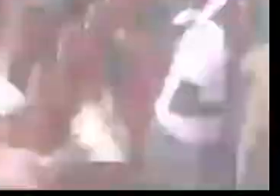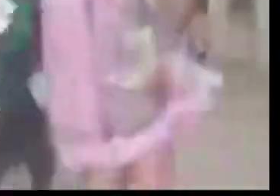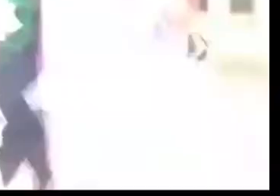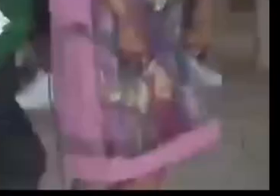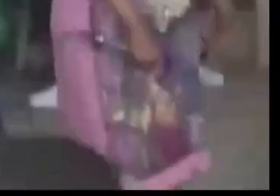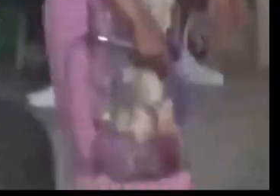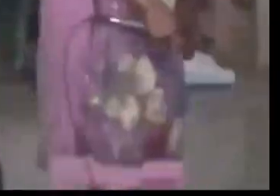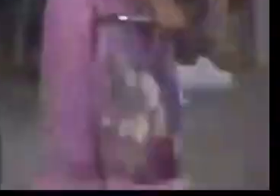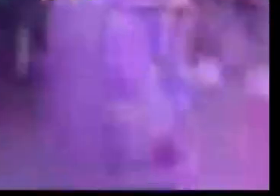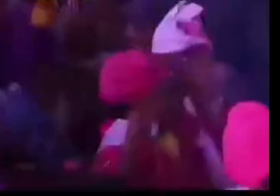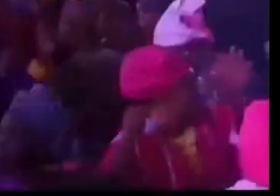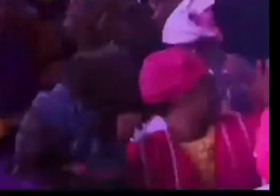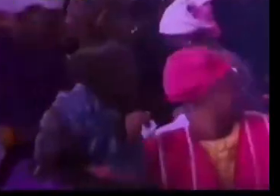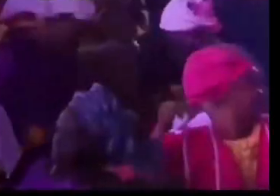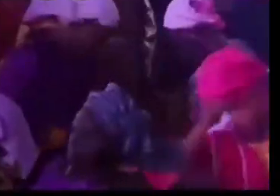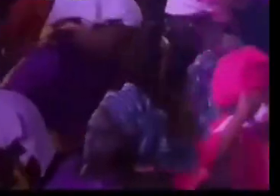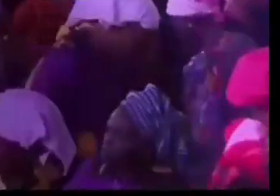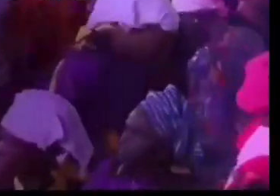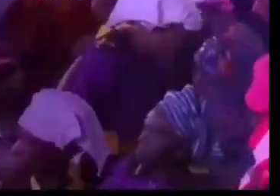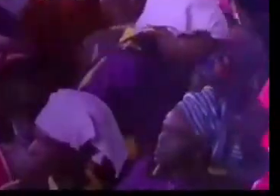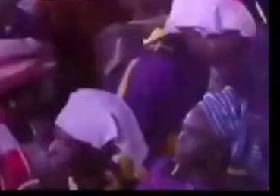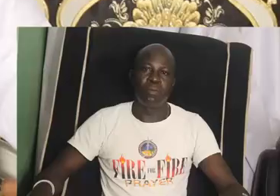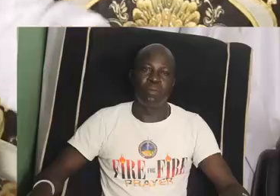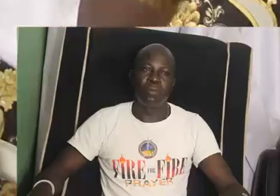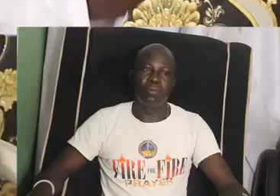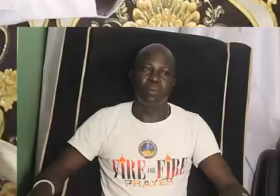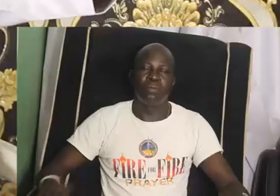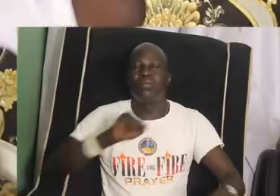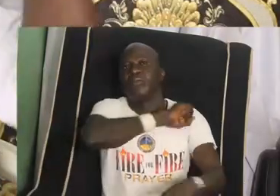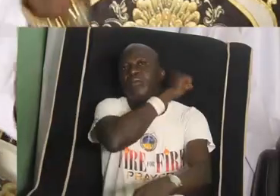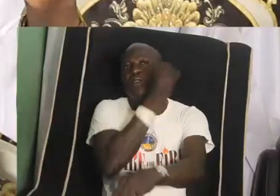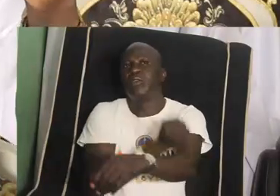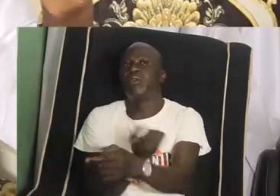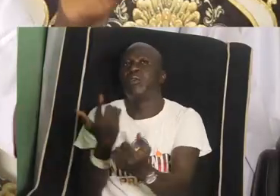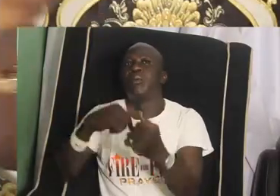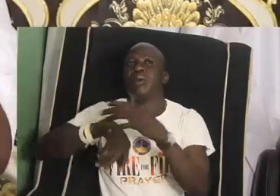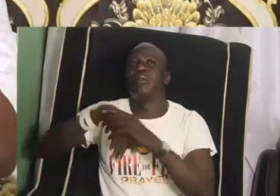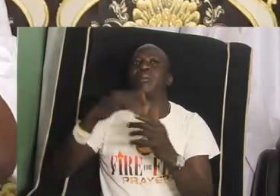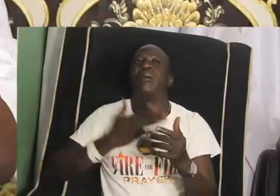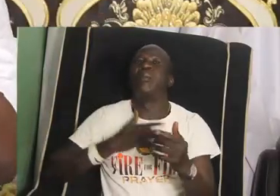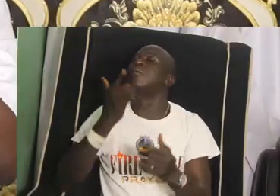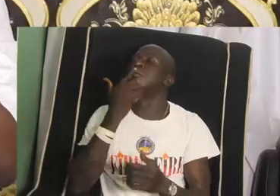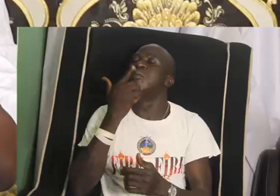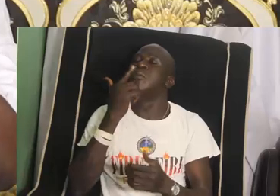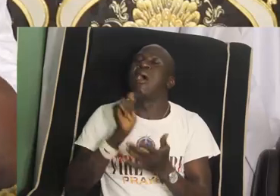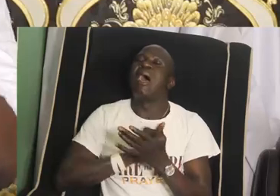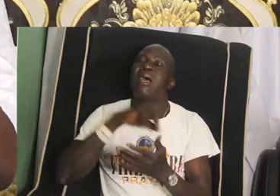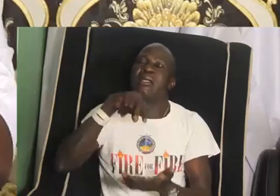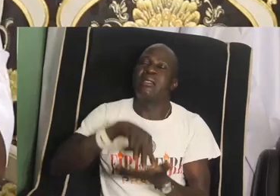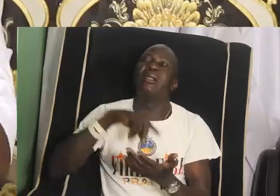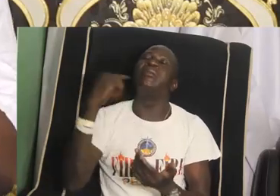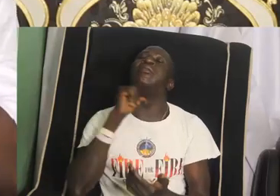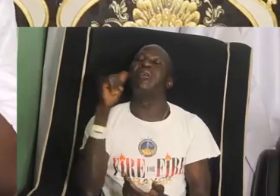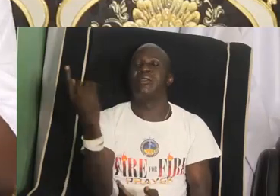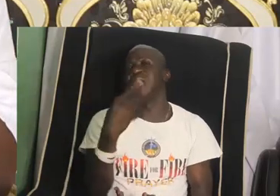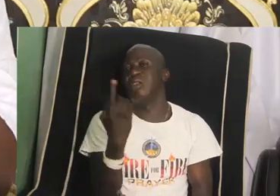fall Yakajoni, awa ogun wa la wa ti I said that no, me daddy. I'm sorry to cause that for my mouth. Mo duro mi o daduro. I stand